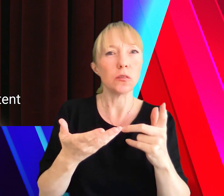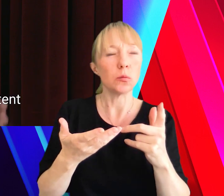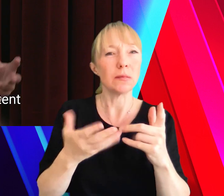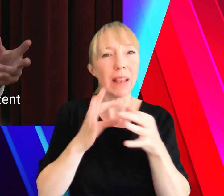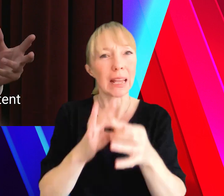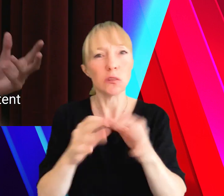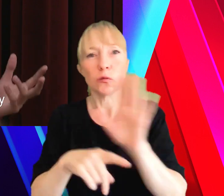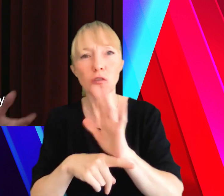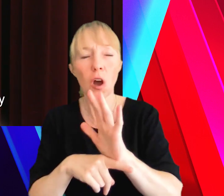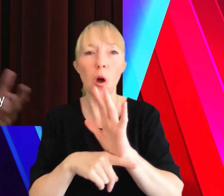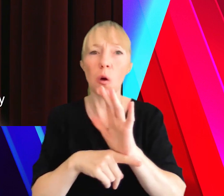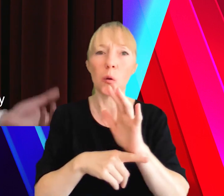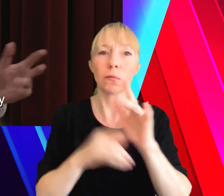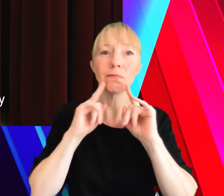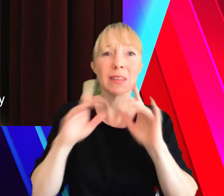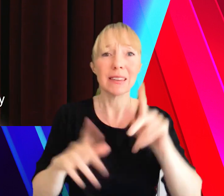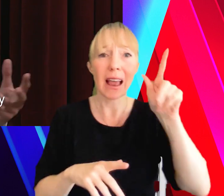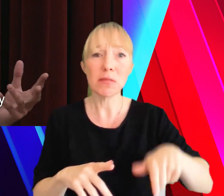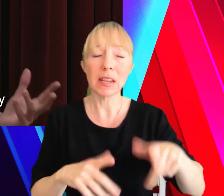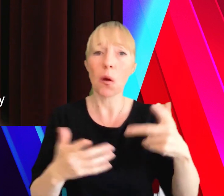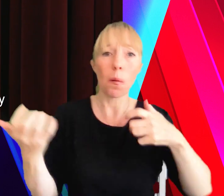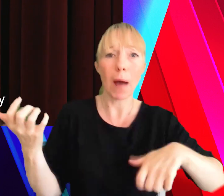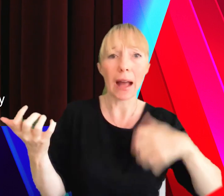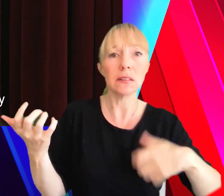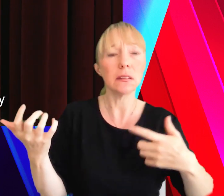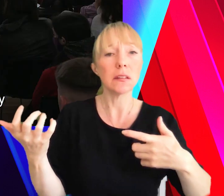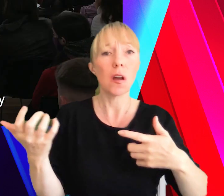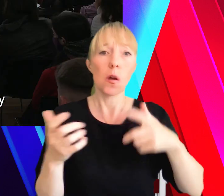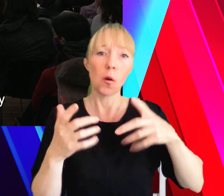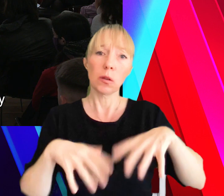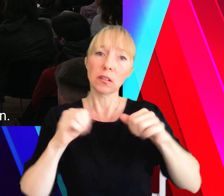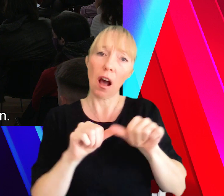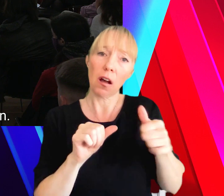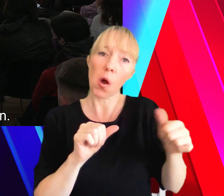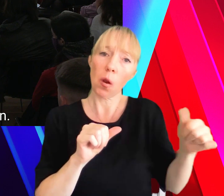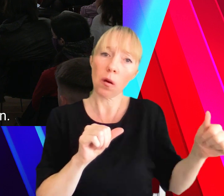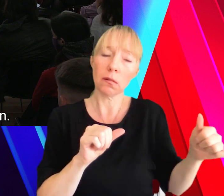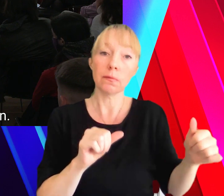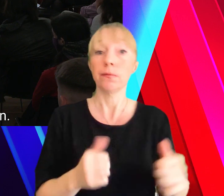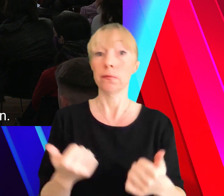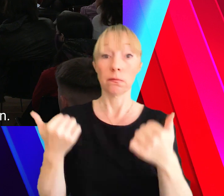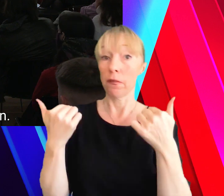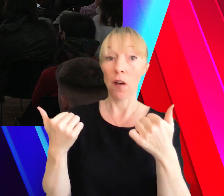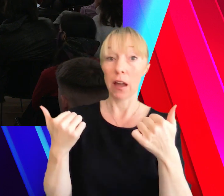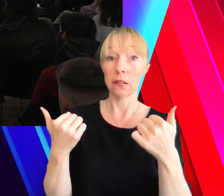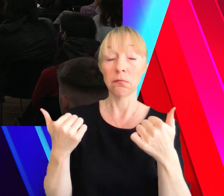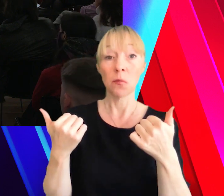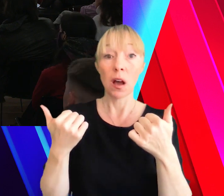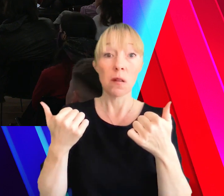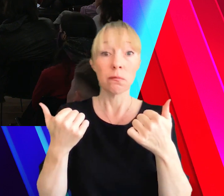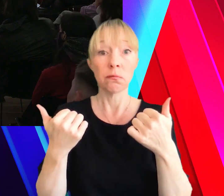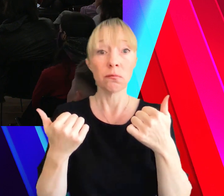was celebrating, whether that's like a show or a celebrity or a band or anything. So yeah, should we start with you now and go down? Sure.